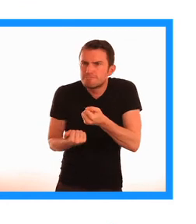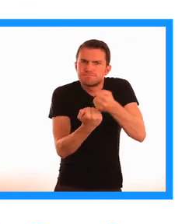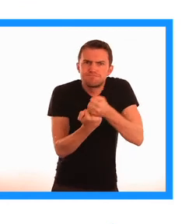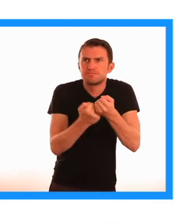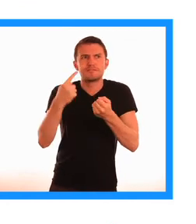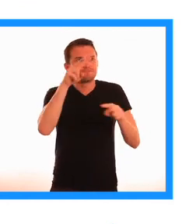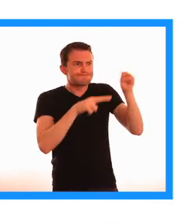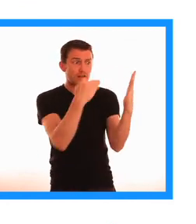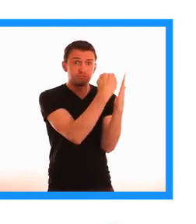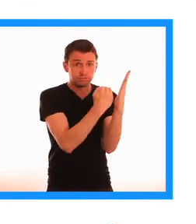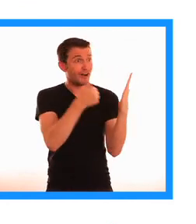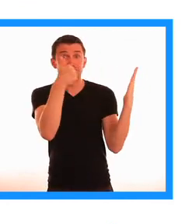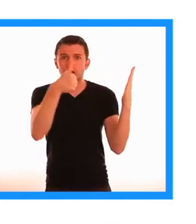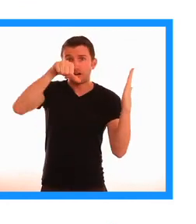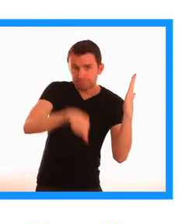their needs.